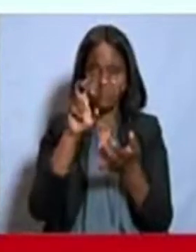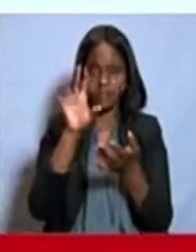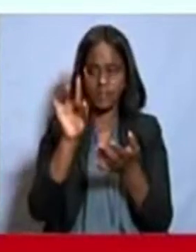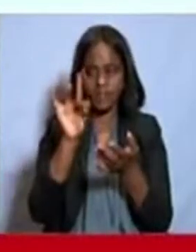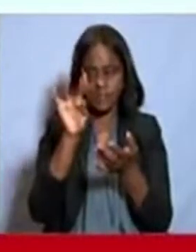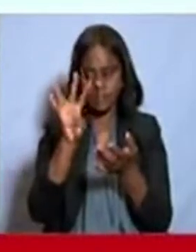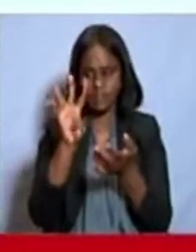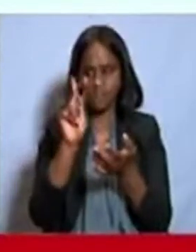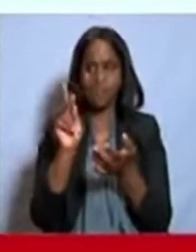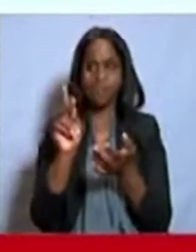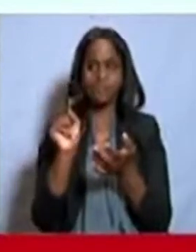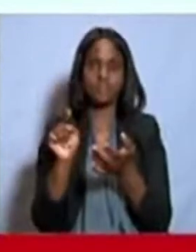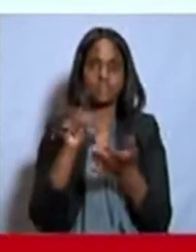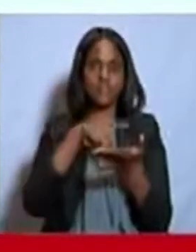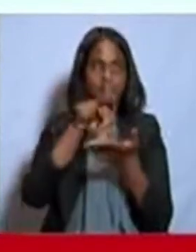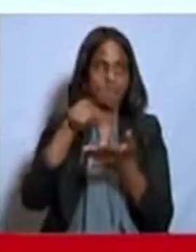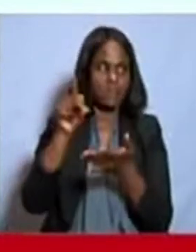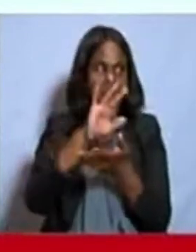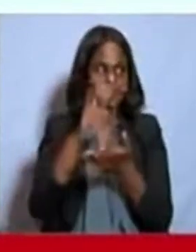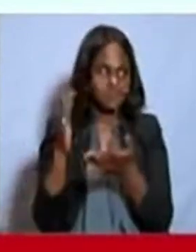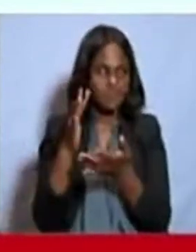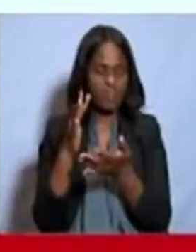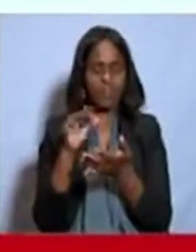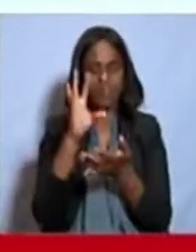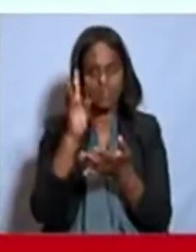12,299,384 kwacha paid back